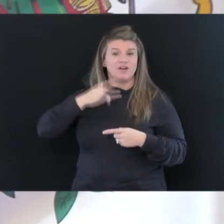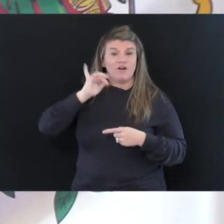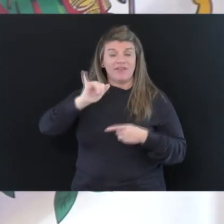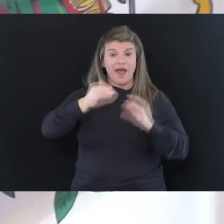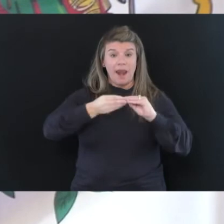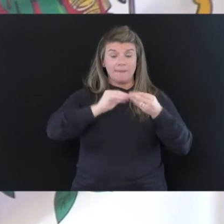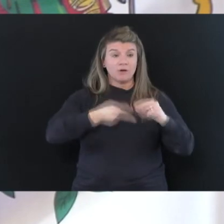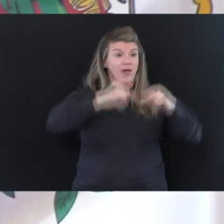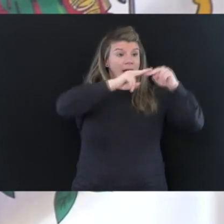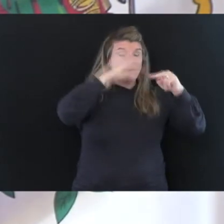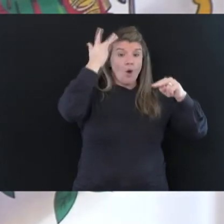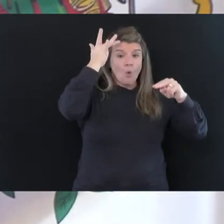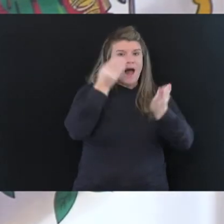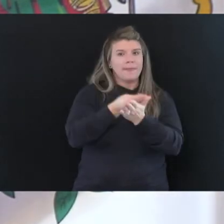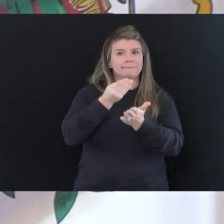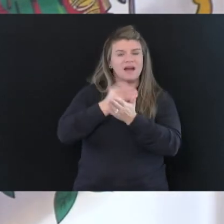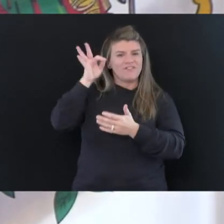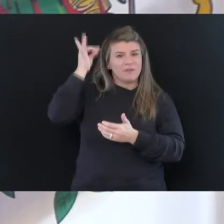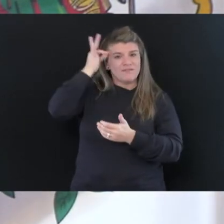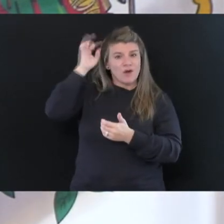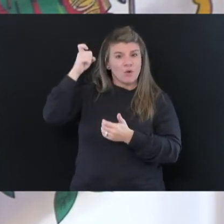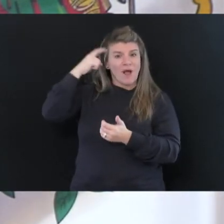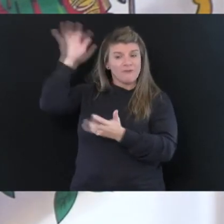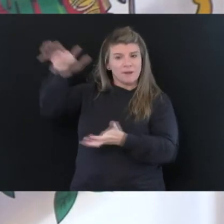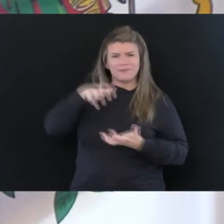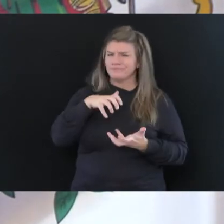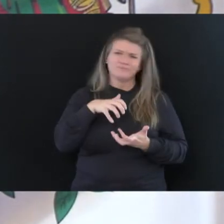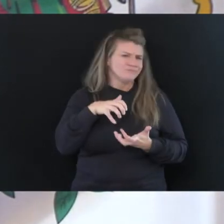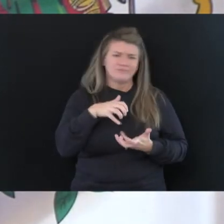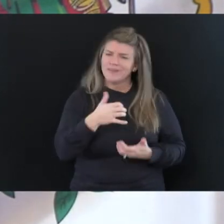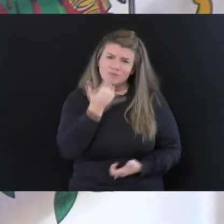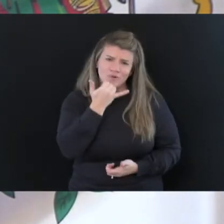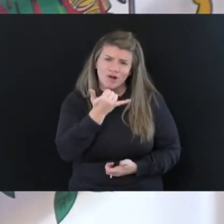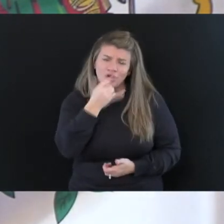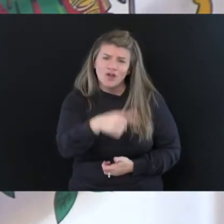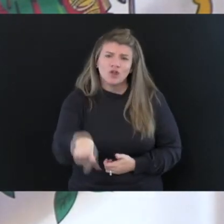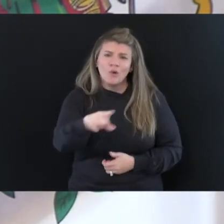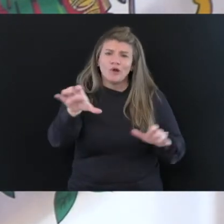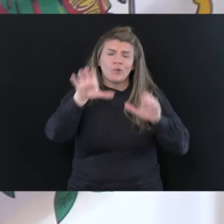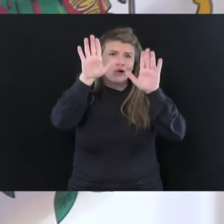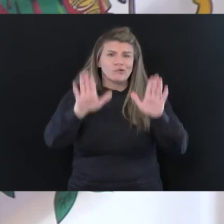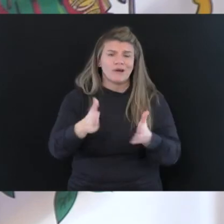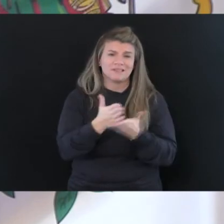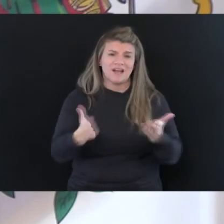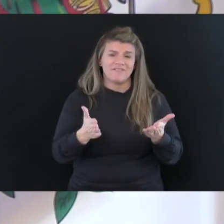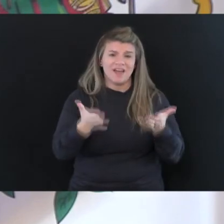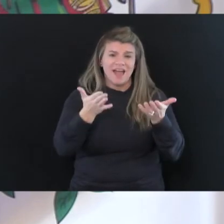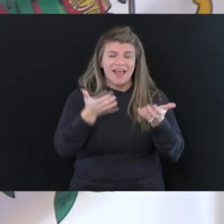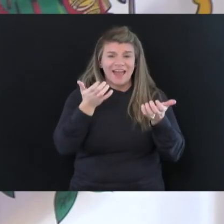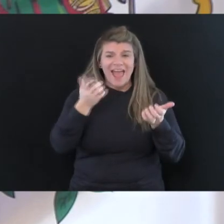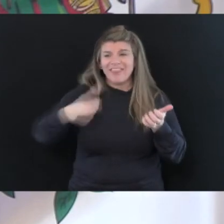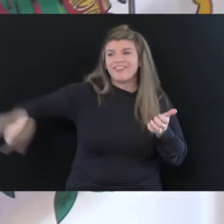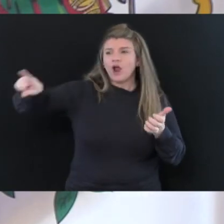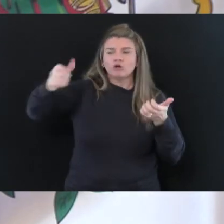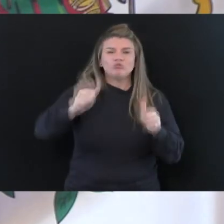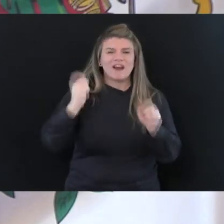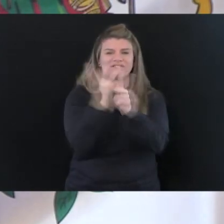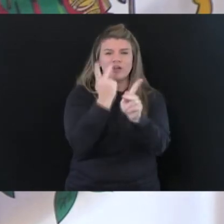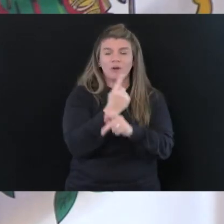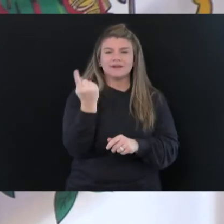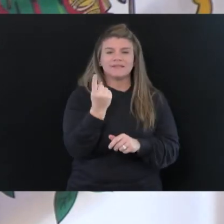That's hogwash. That's hogwash. West Virginia, you're doing great stuff. They try every way in the world to try to come up with some way to